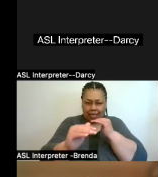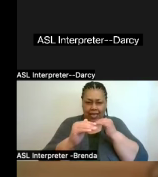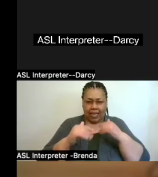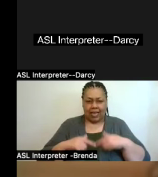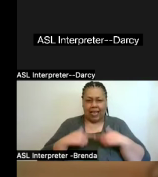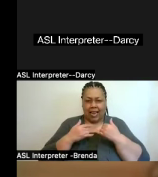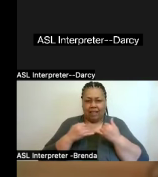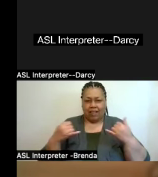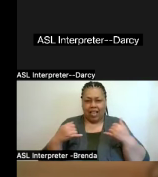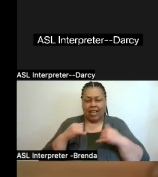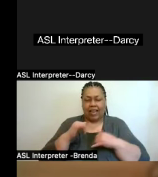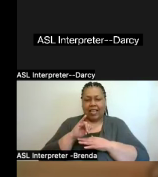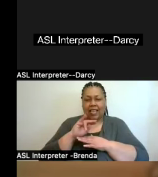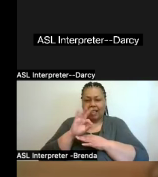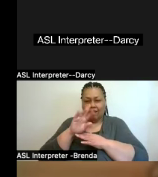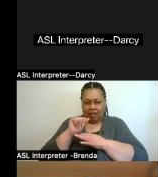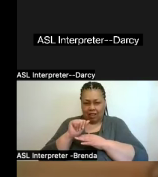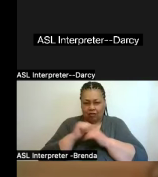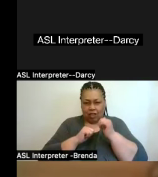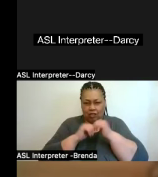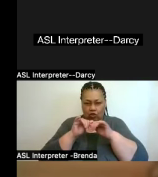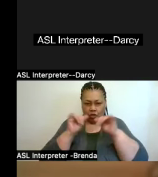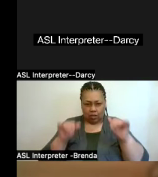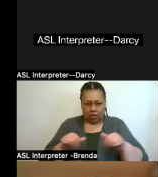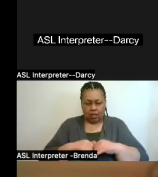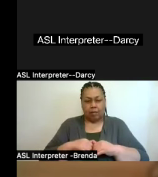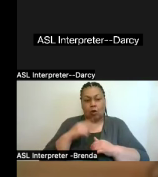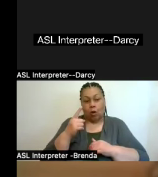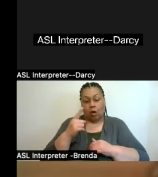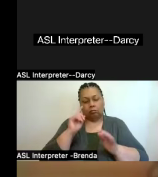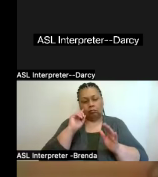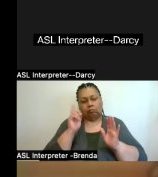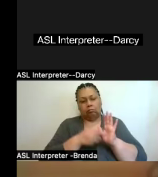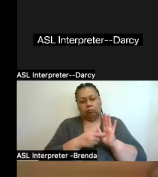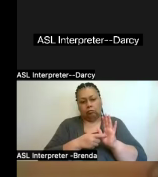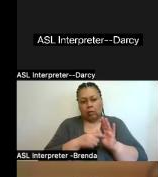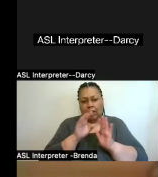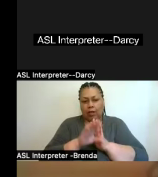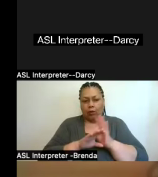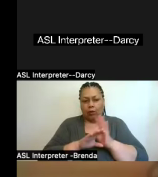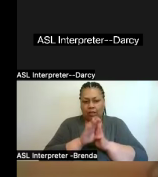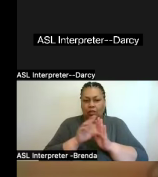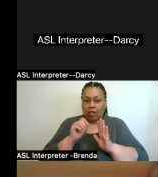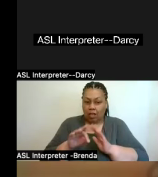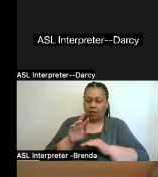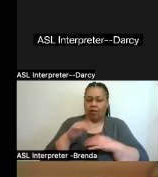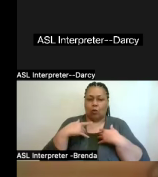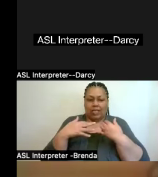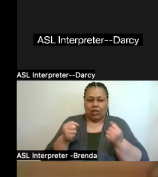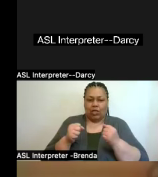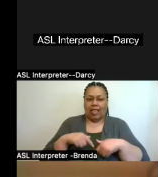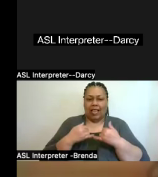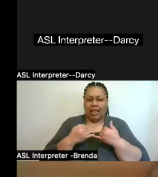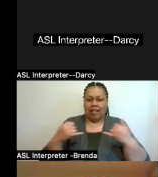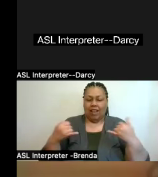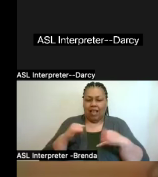systems. One of those is by identifying the characteristics of resilient lifeline infrastructure systems. Once you understand what characteristics you need